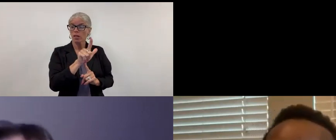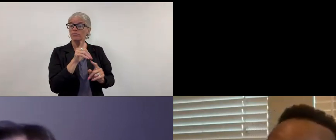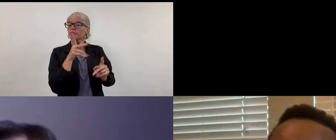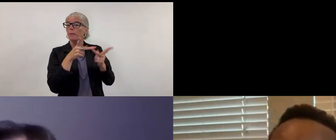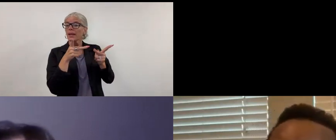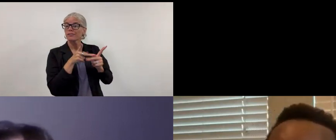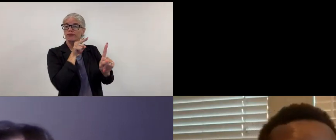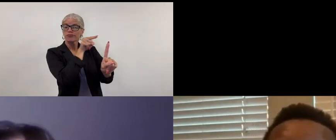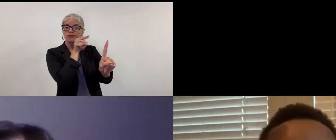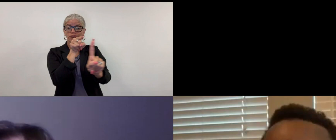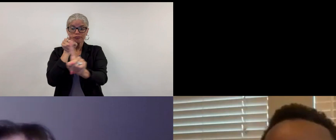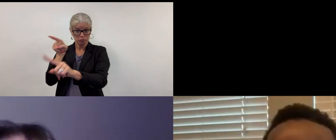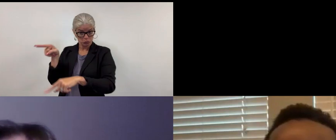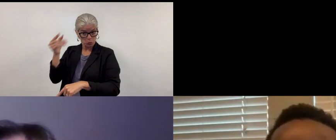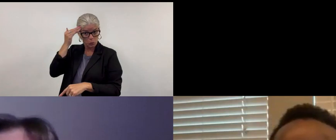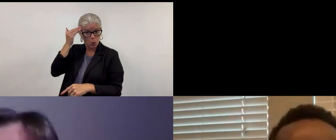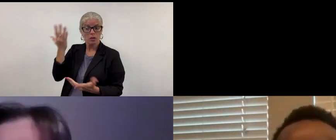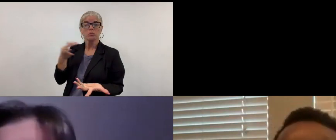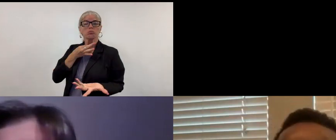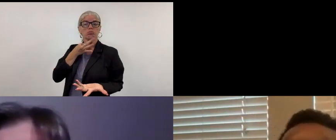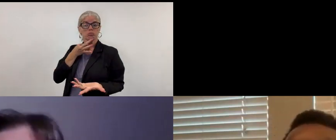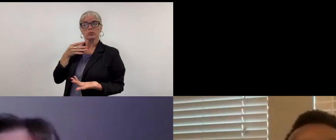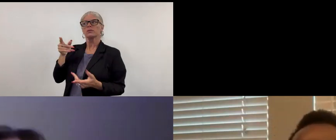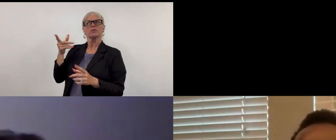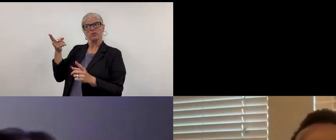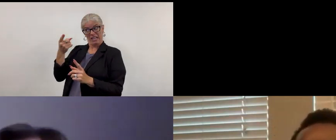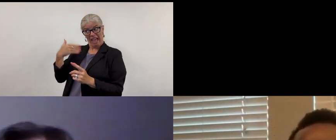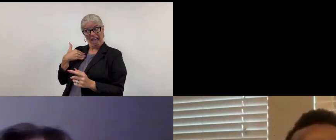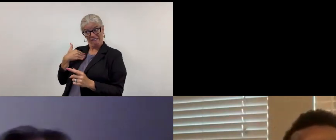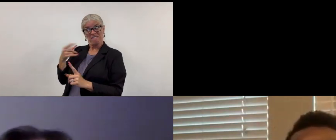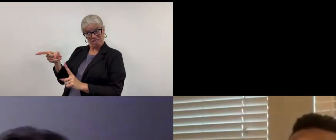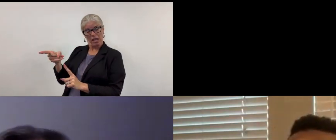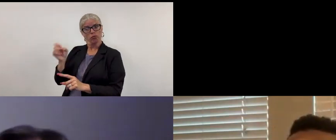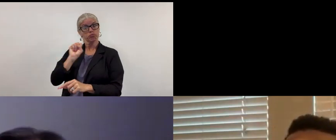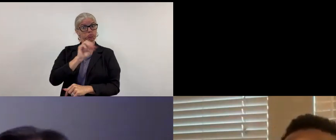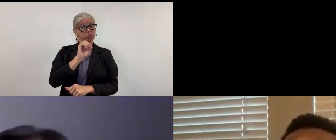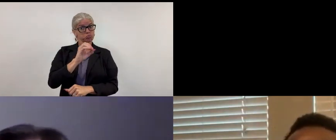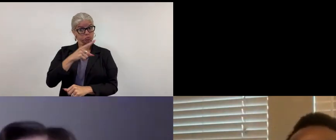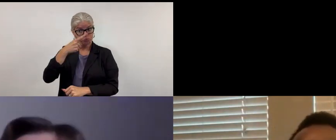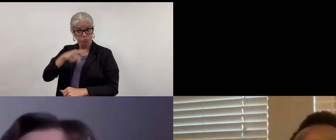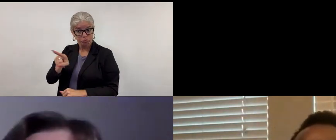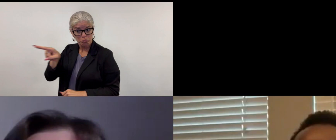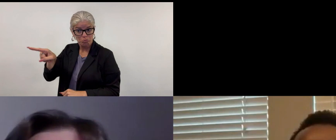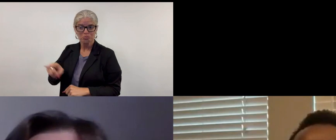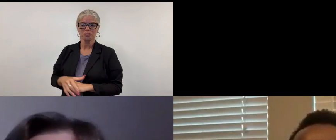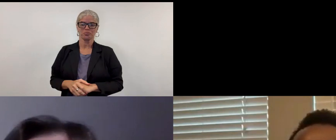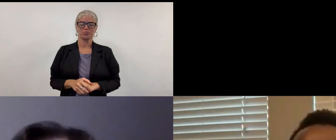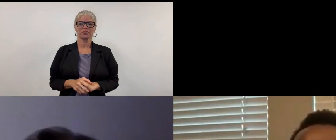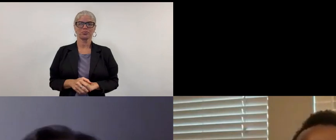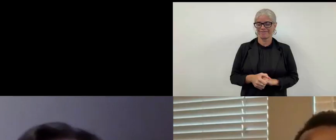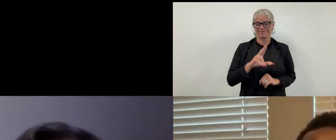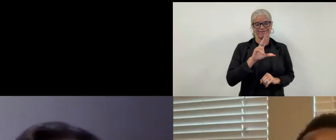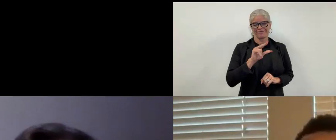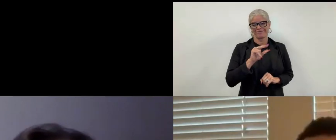so, do you know of any tropical destinations? Right. Yeah. No, I'd like any of